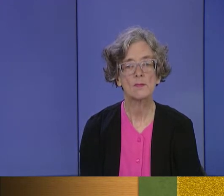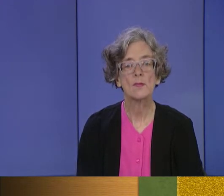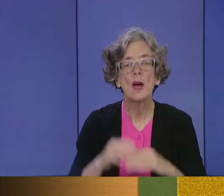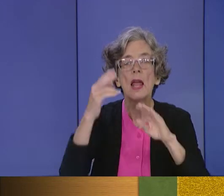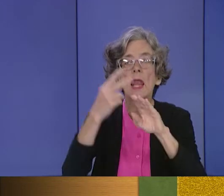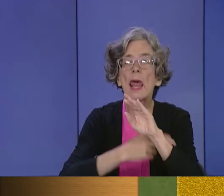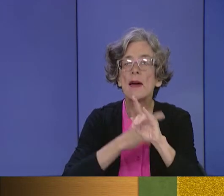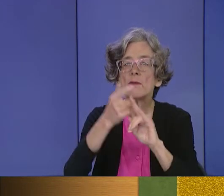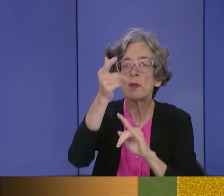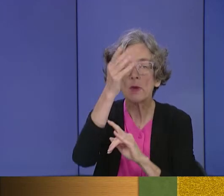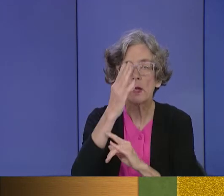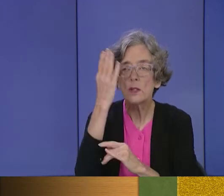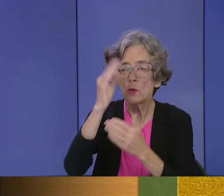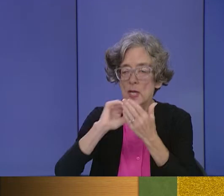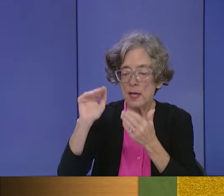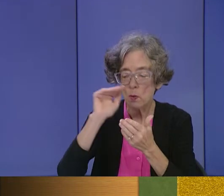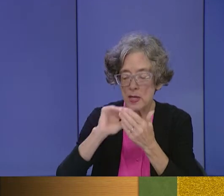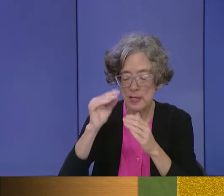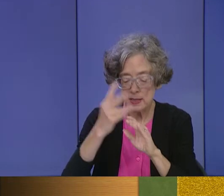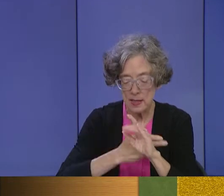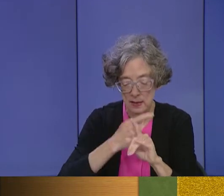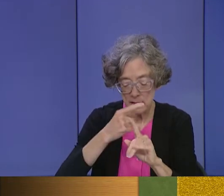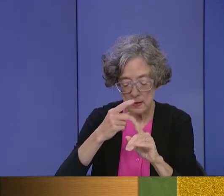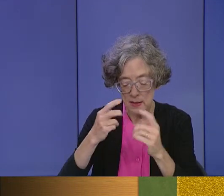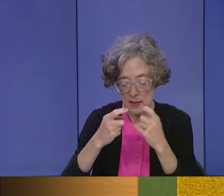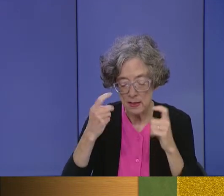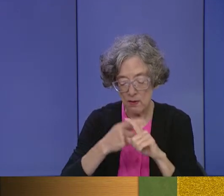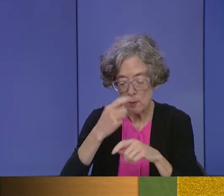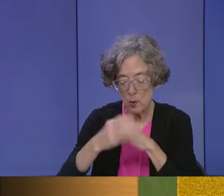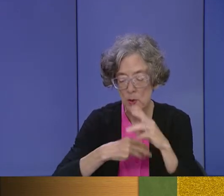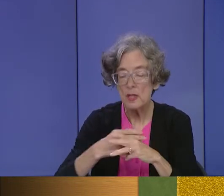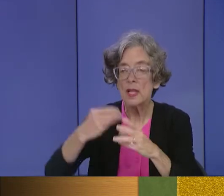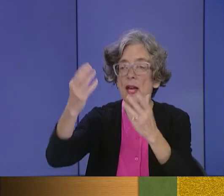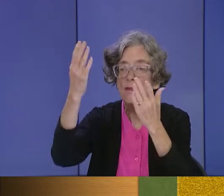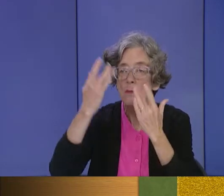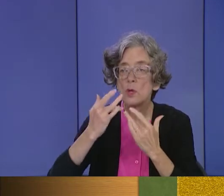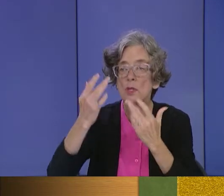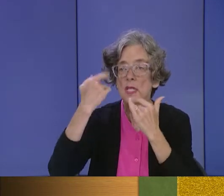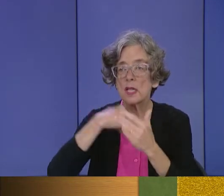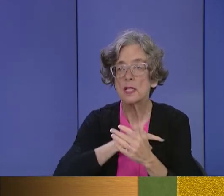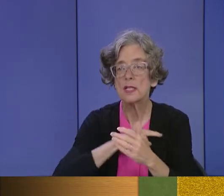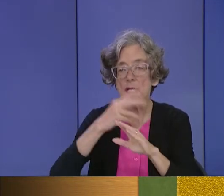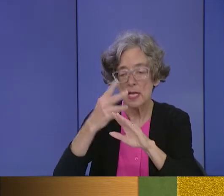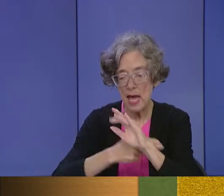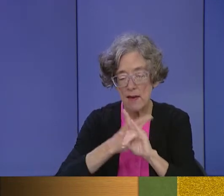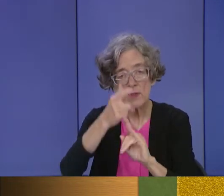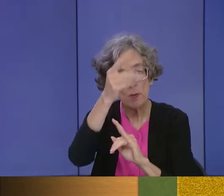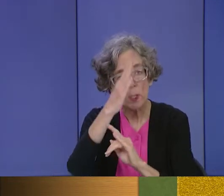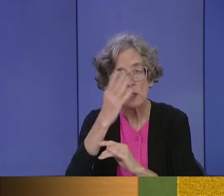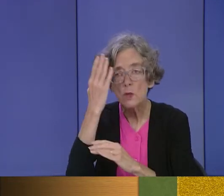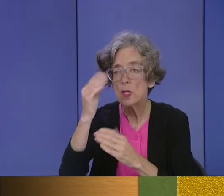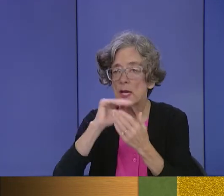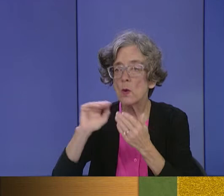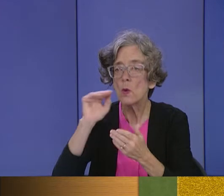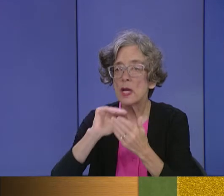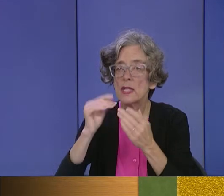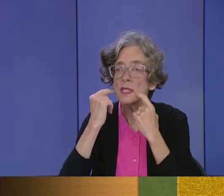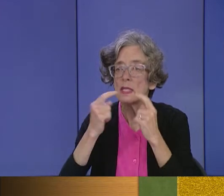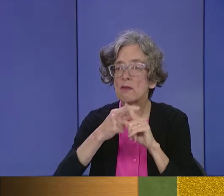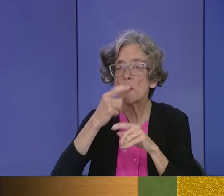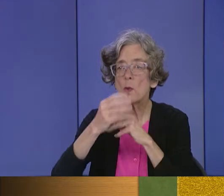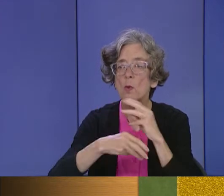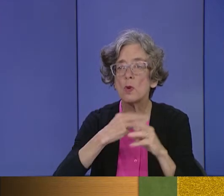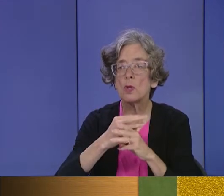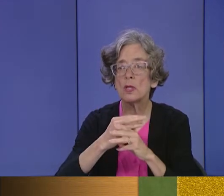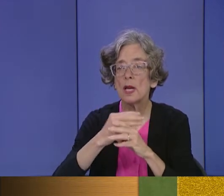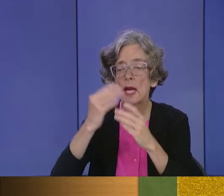Lamb of God, you take away the sins of the world. Have mercy on us. Lamb of God, you take away the sins of